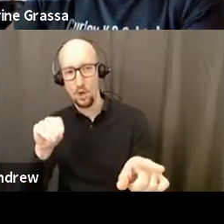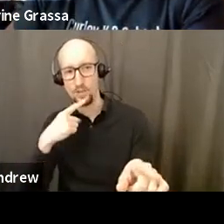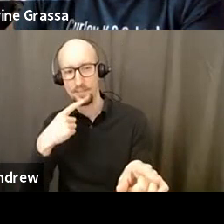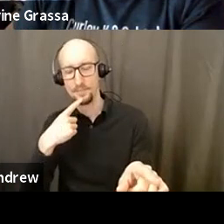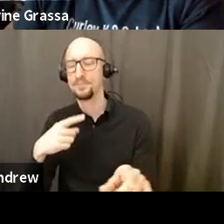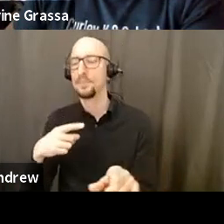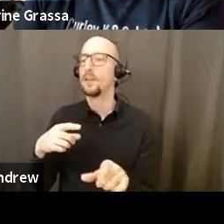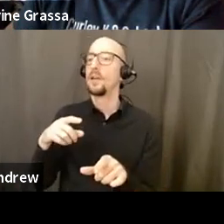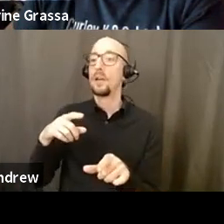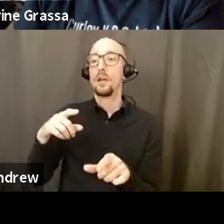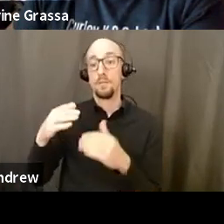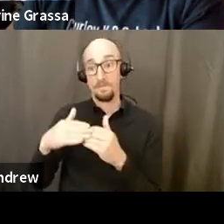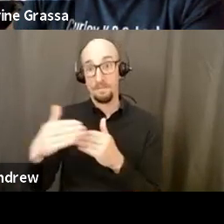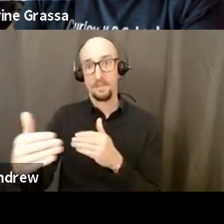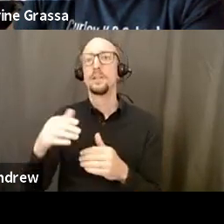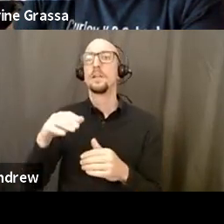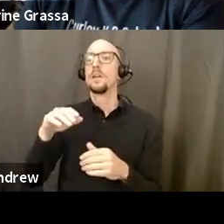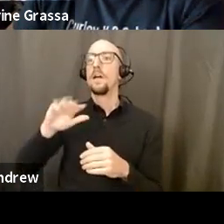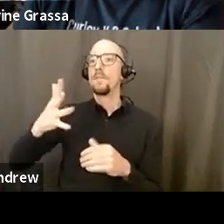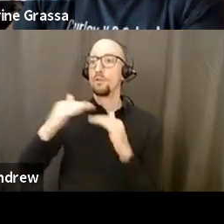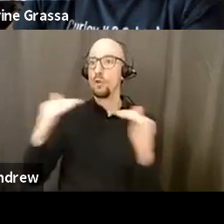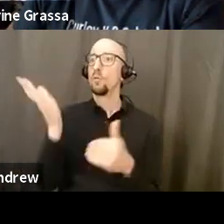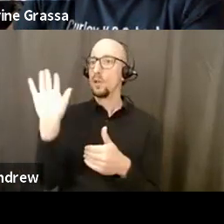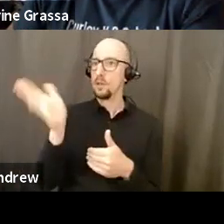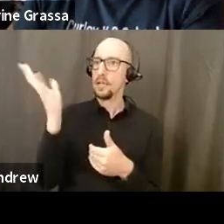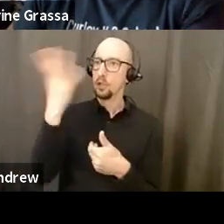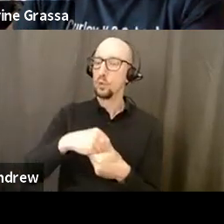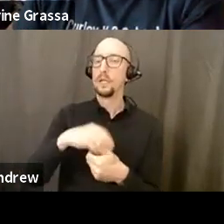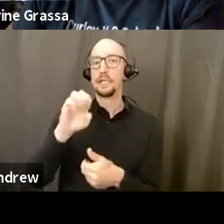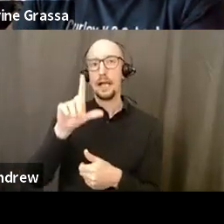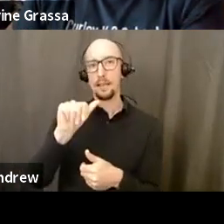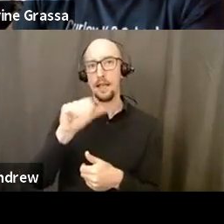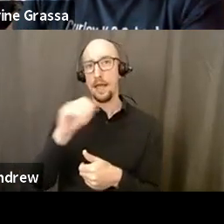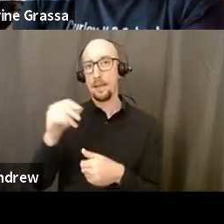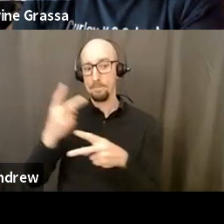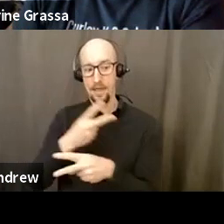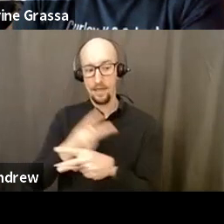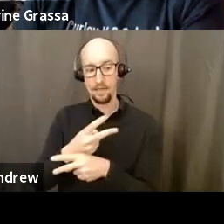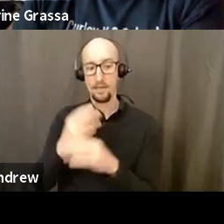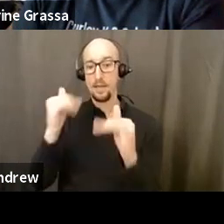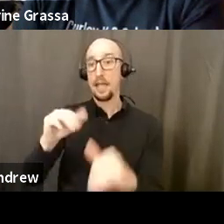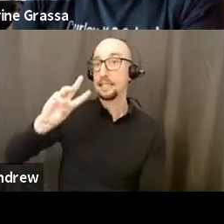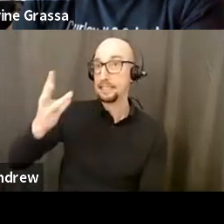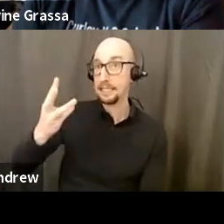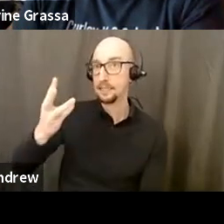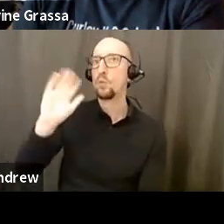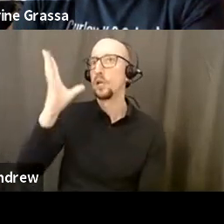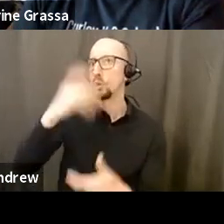5th grade will be English language arts and math, and 6th grade will be the 4